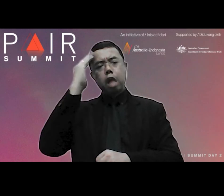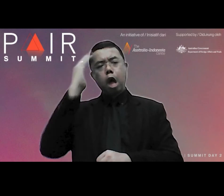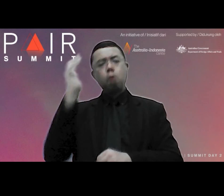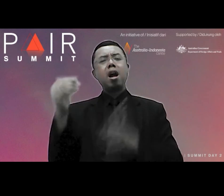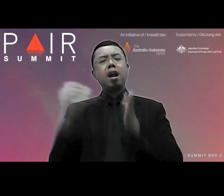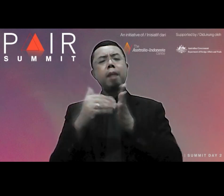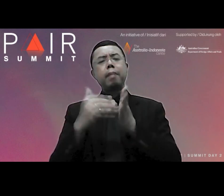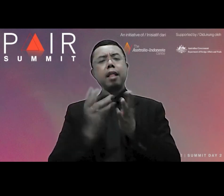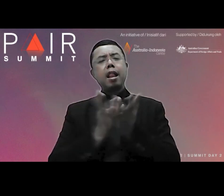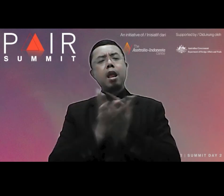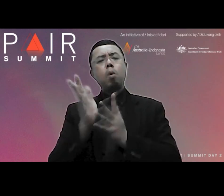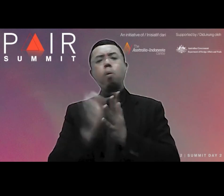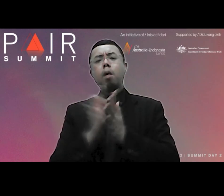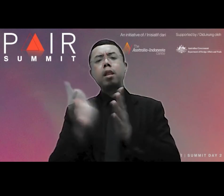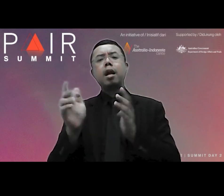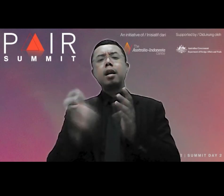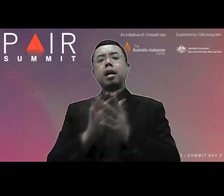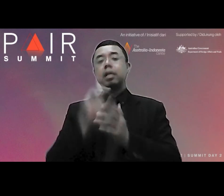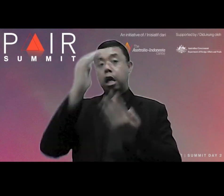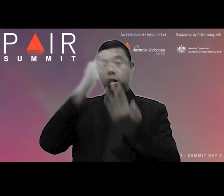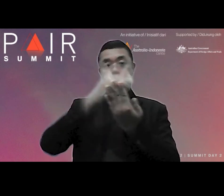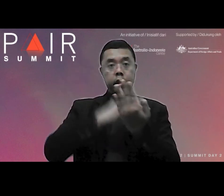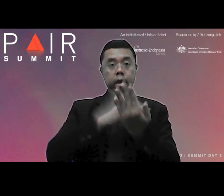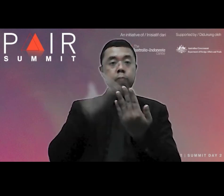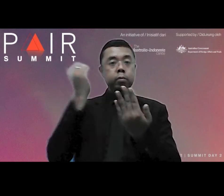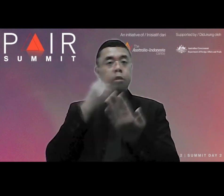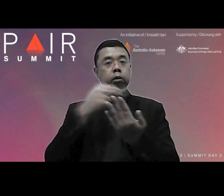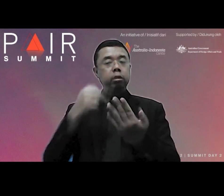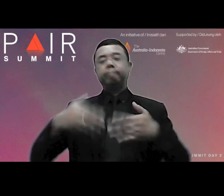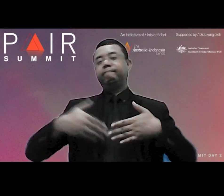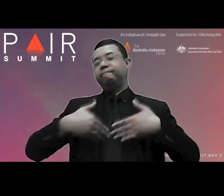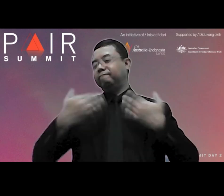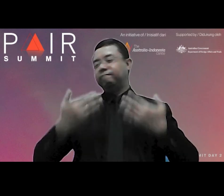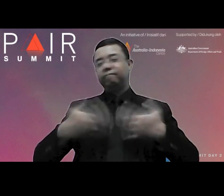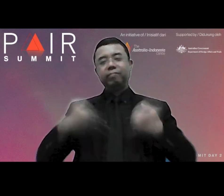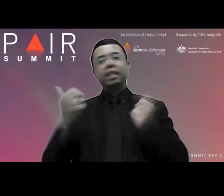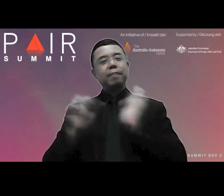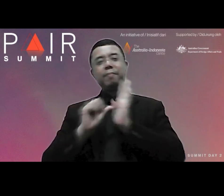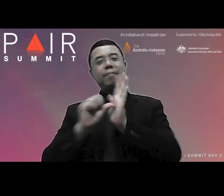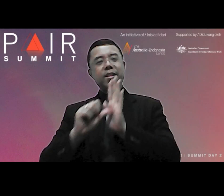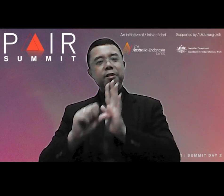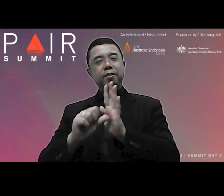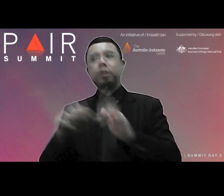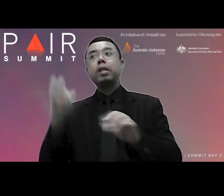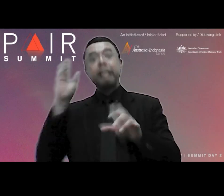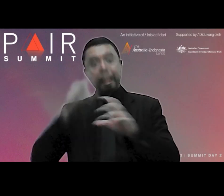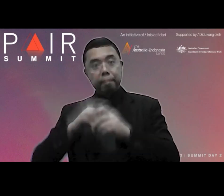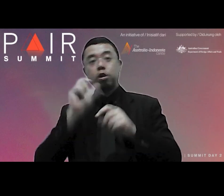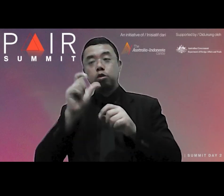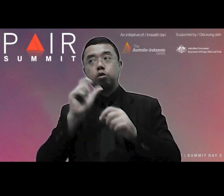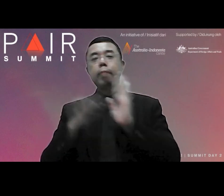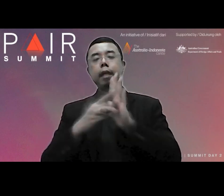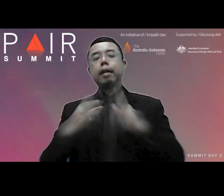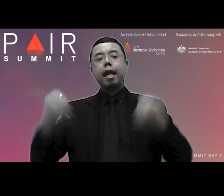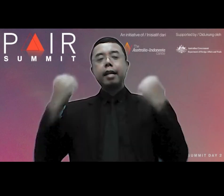to be supporting that initiative in a range of ways, including in the health sector through some of these really important research partnerships